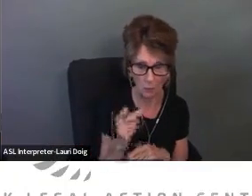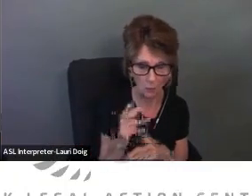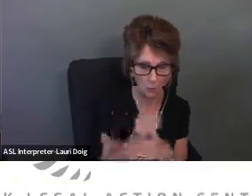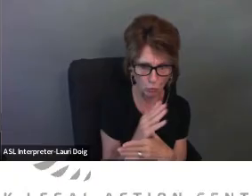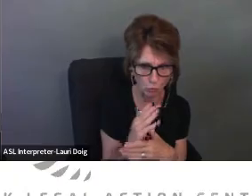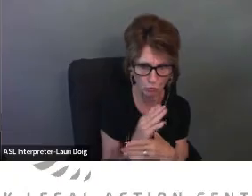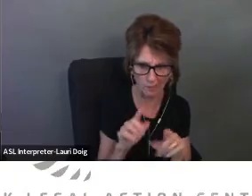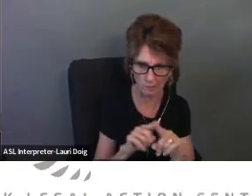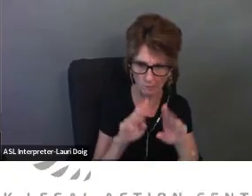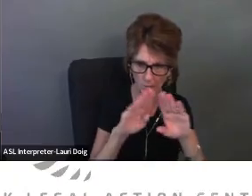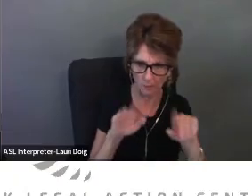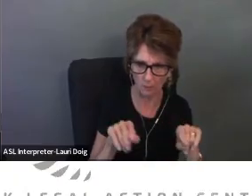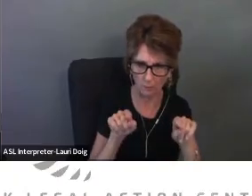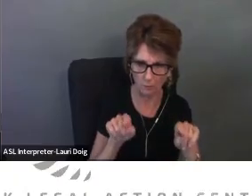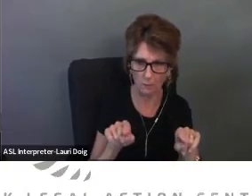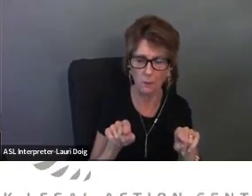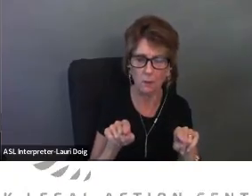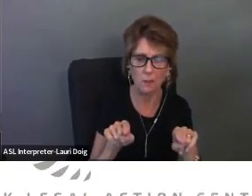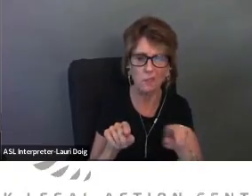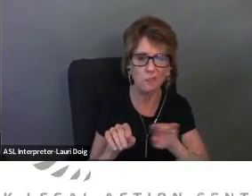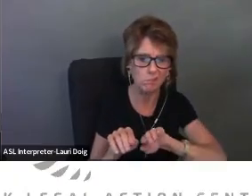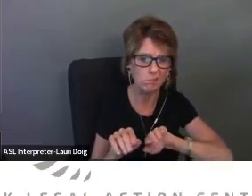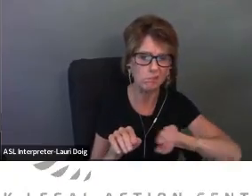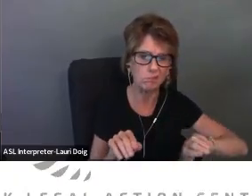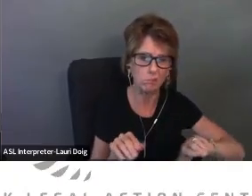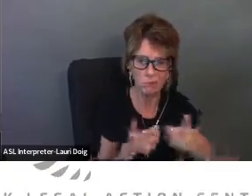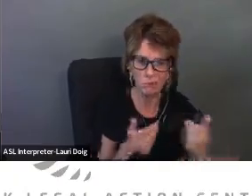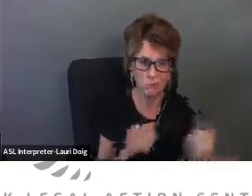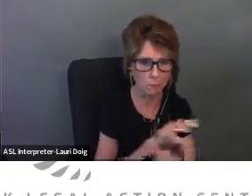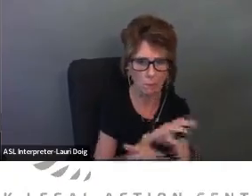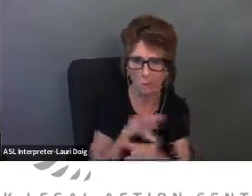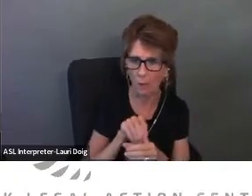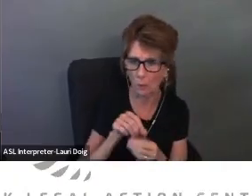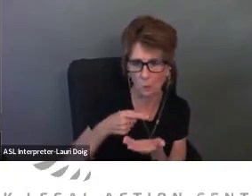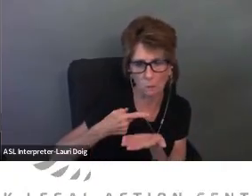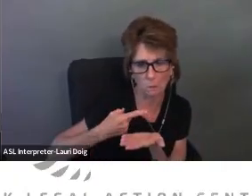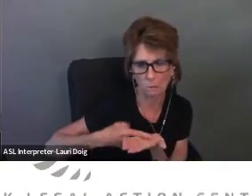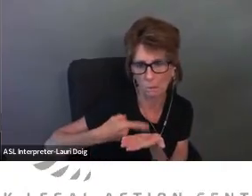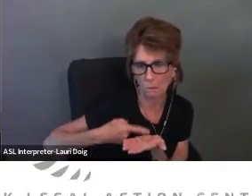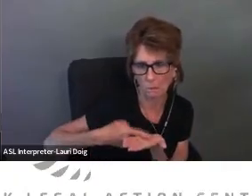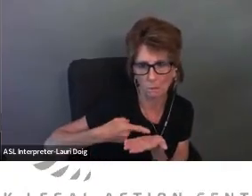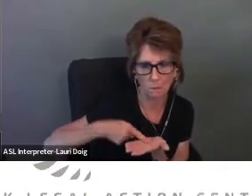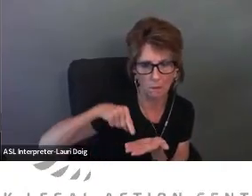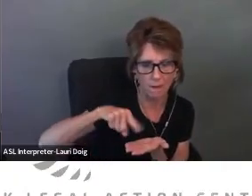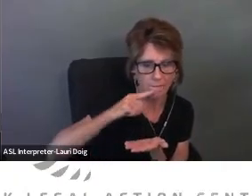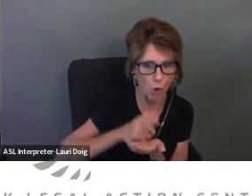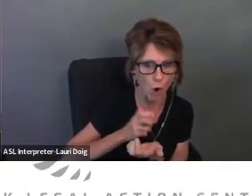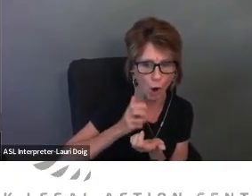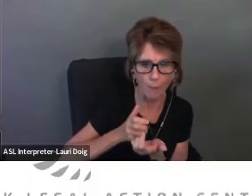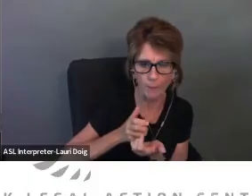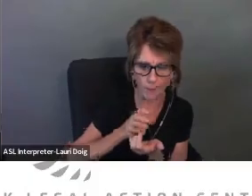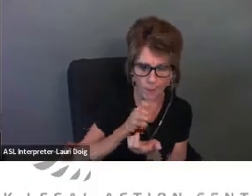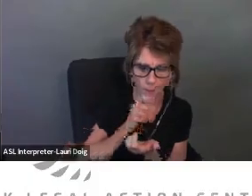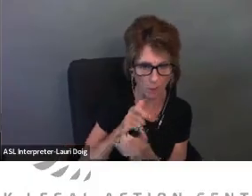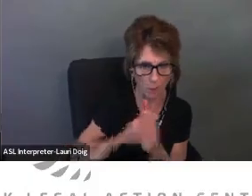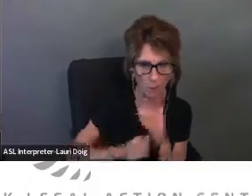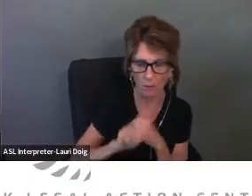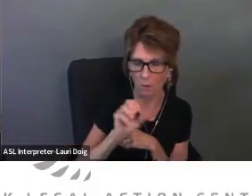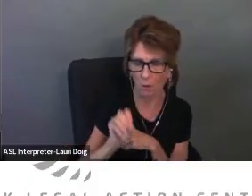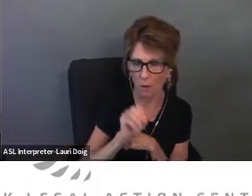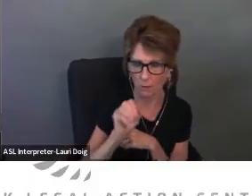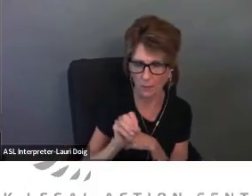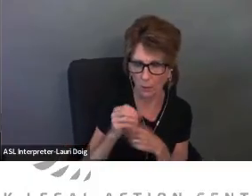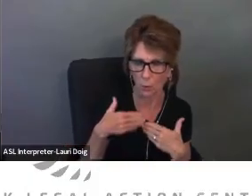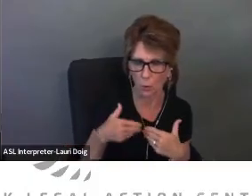Those situations are usually carved out when you're talking about accommodation under the Human Rights Code.